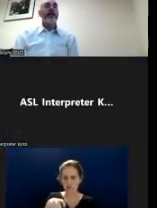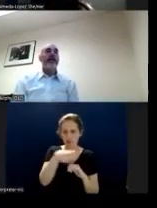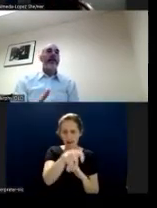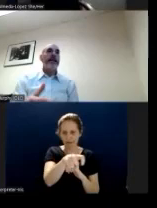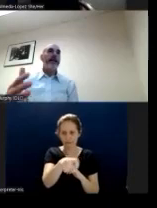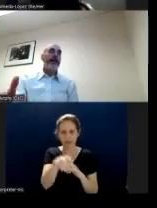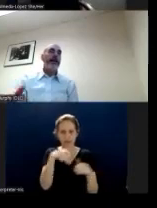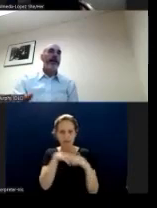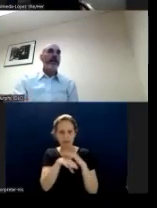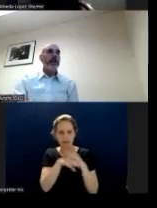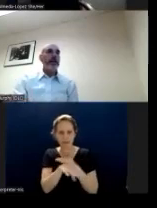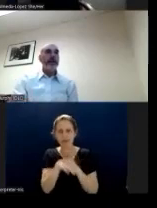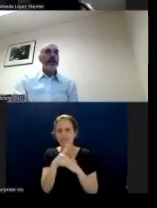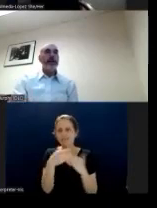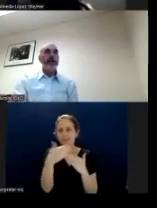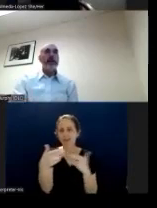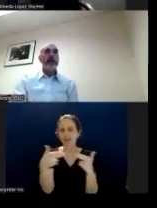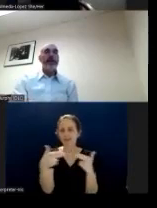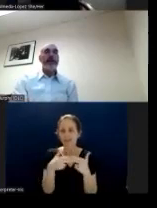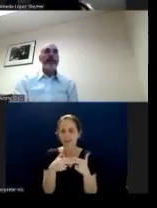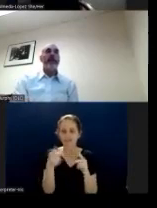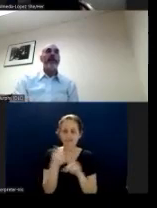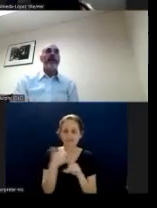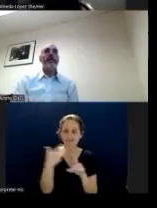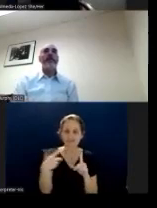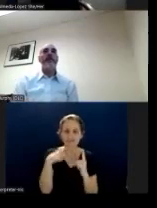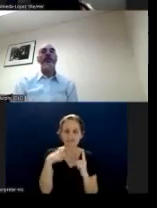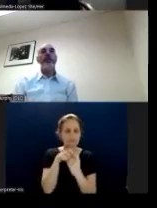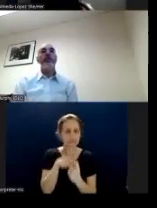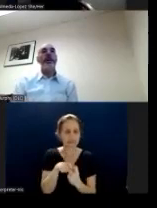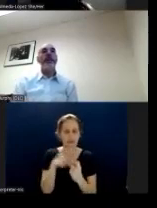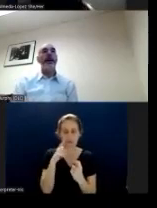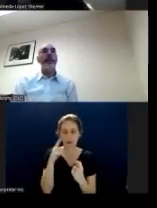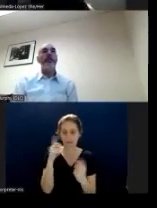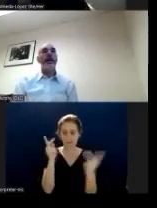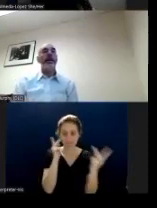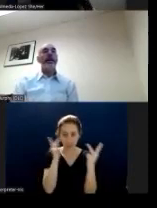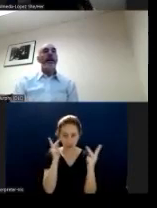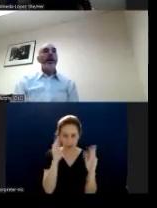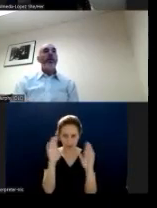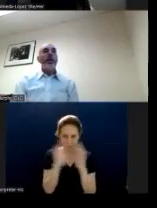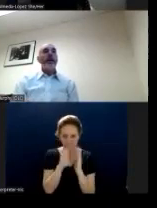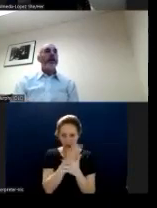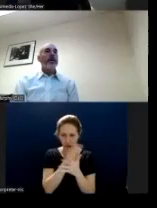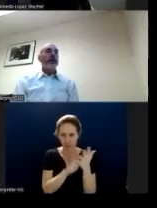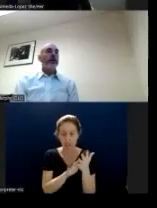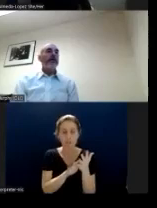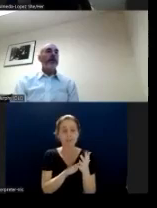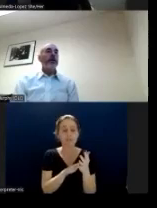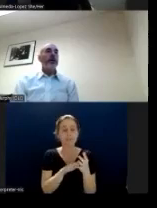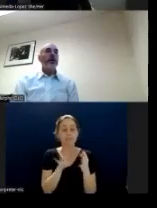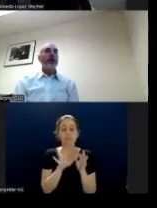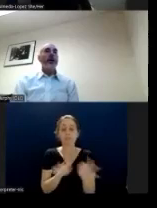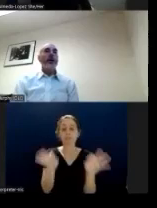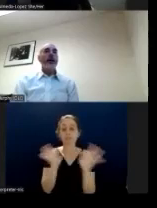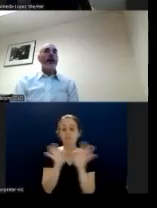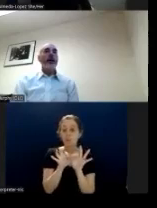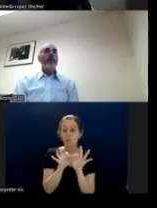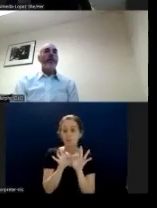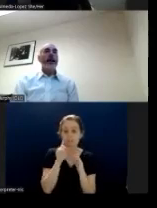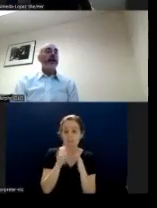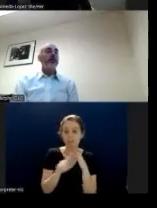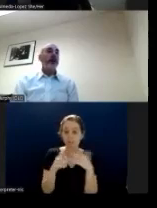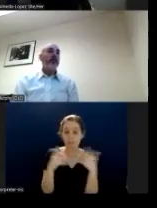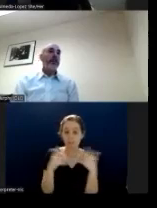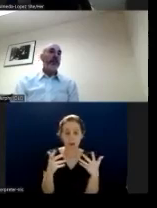here. And the next slide goes into a little bit more detail with some visuals, but what we're going to be looking for